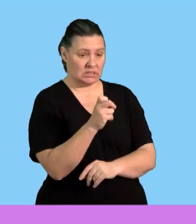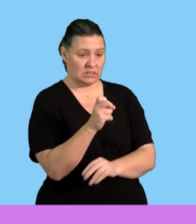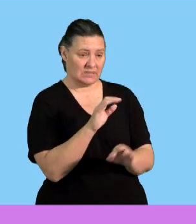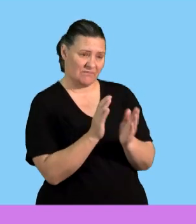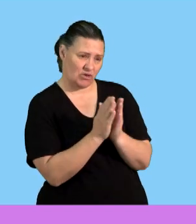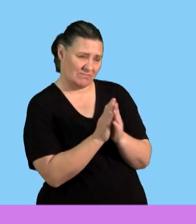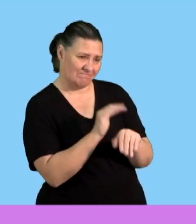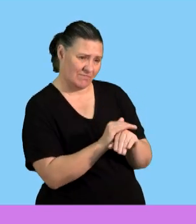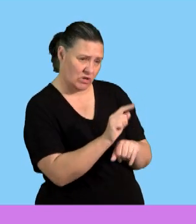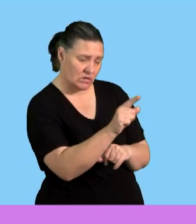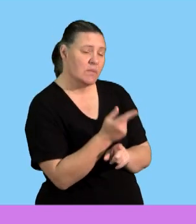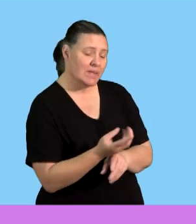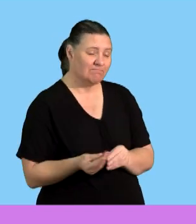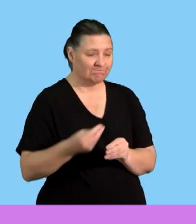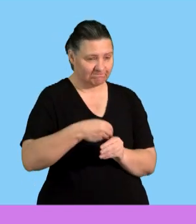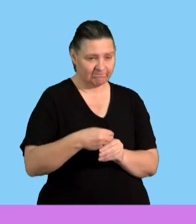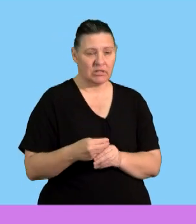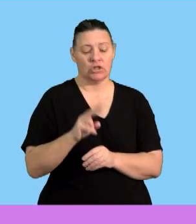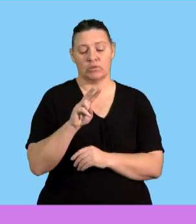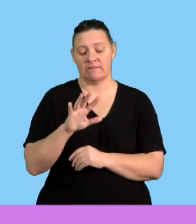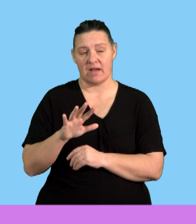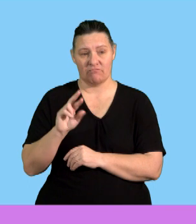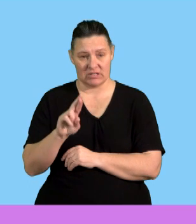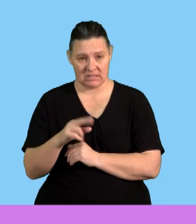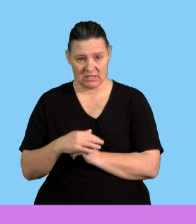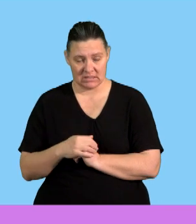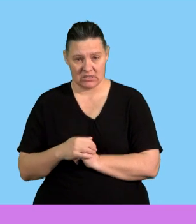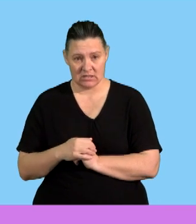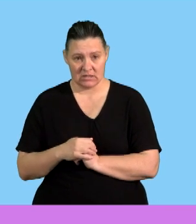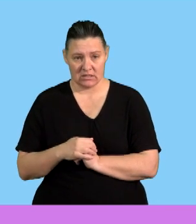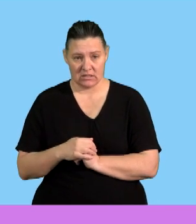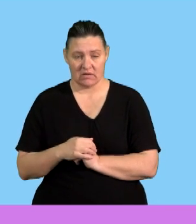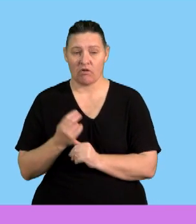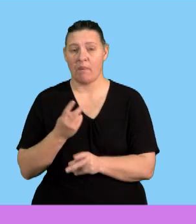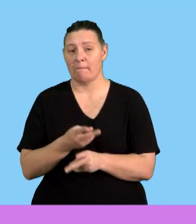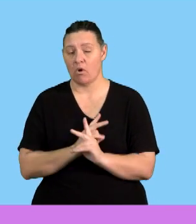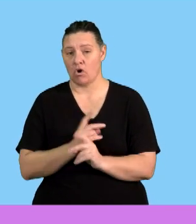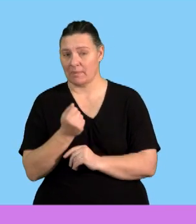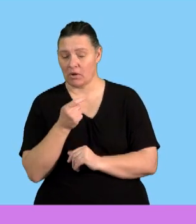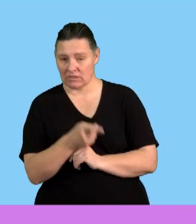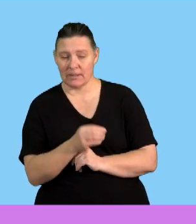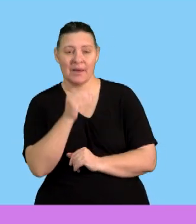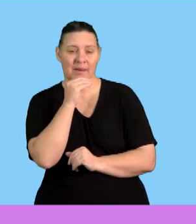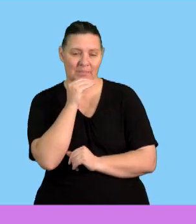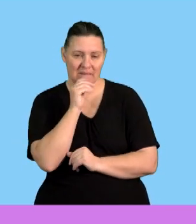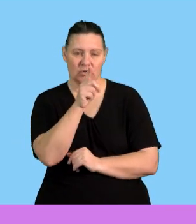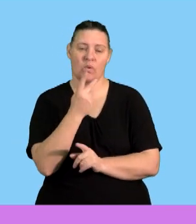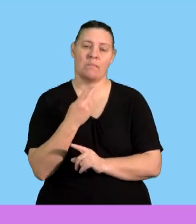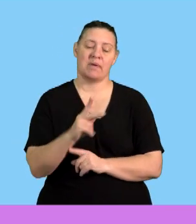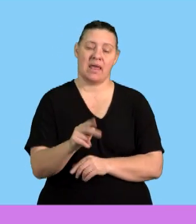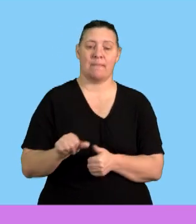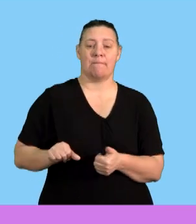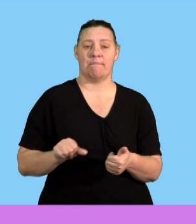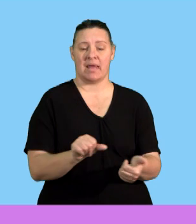and they charge you an interest amount of 25 Rand of the borrowed amount, this means you will pay